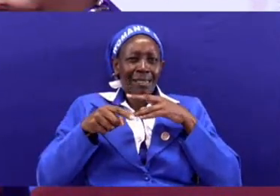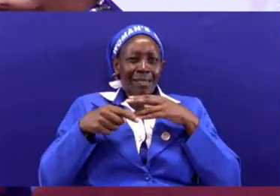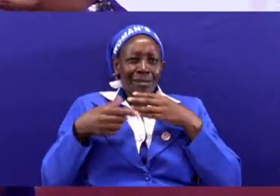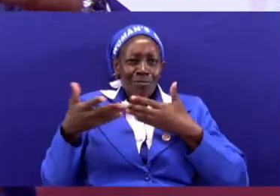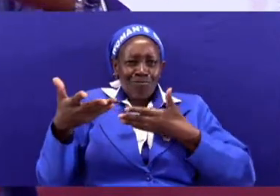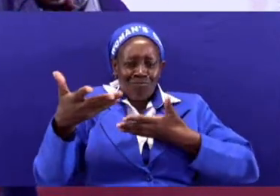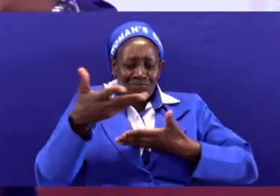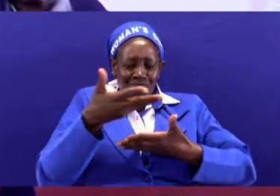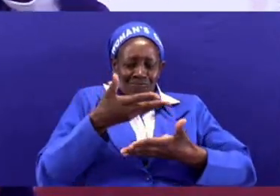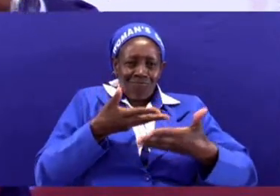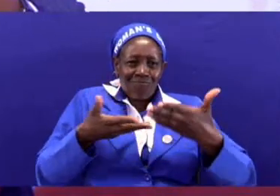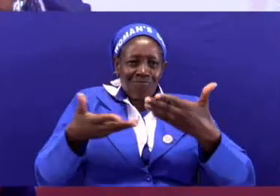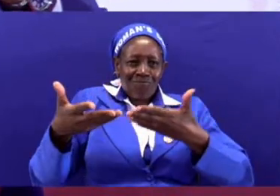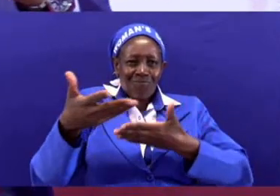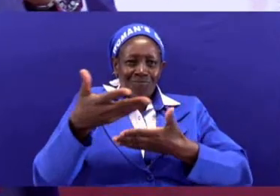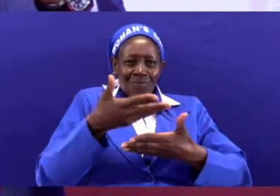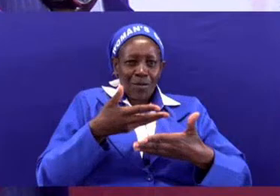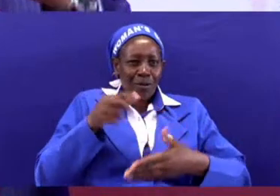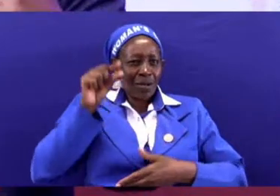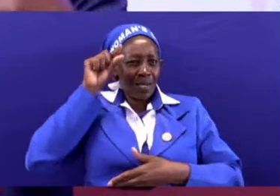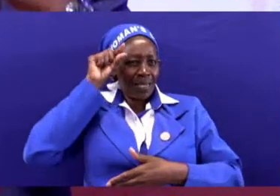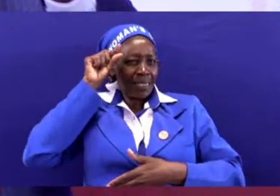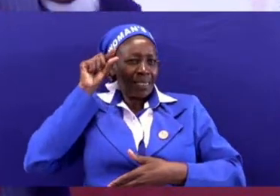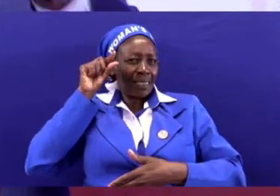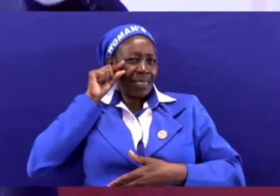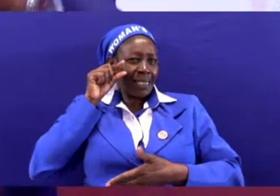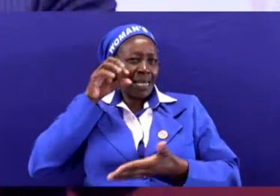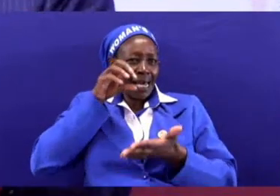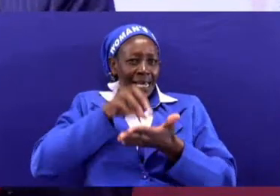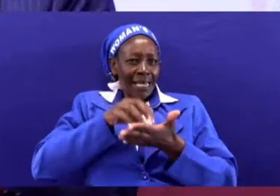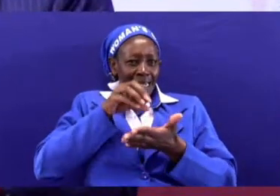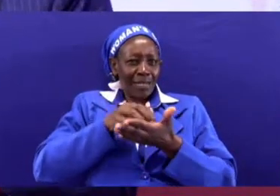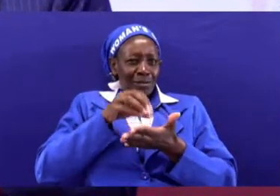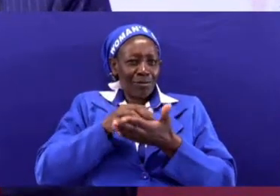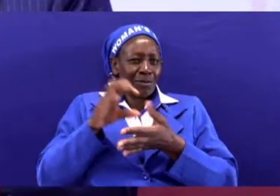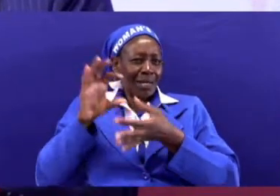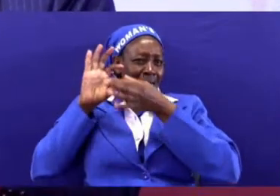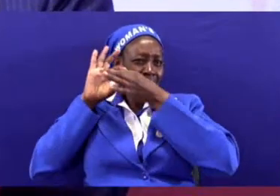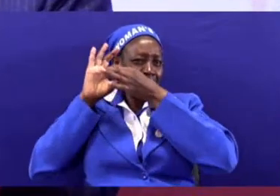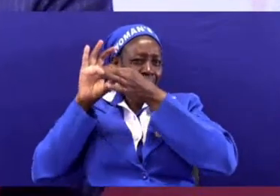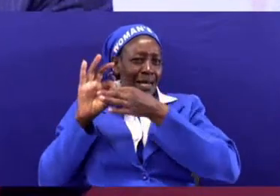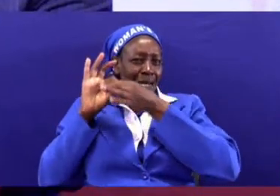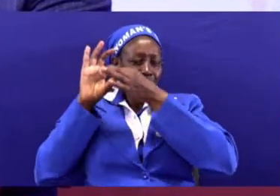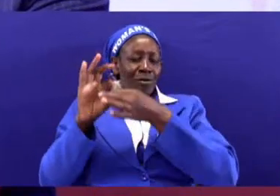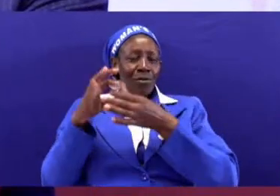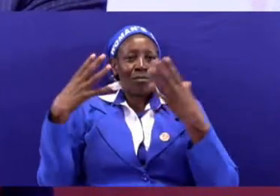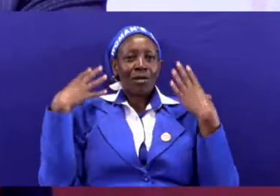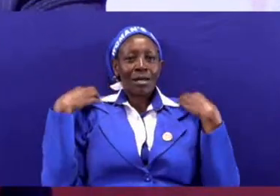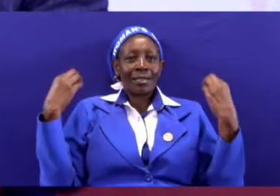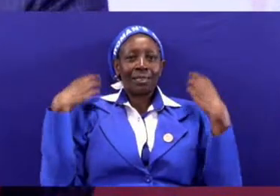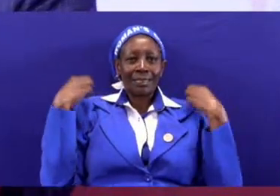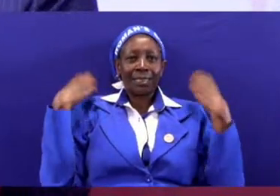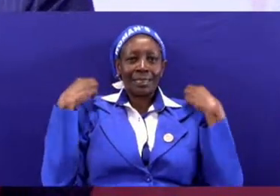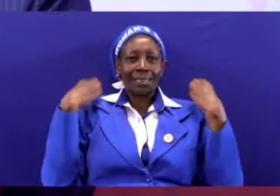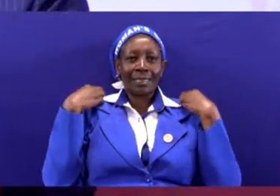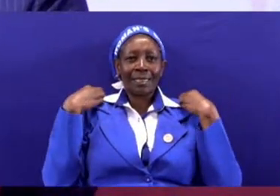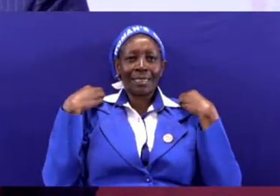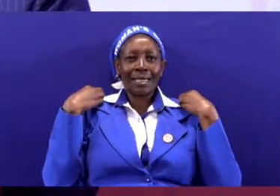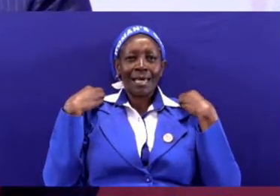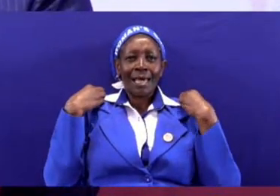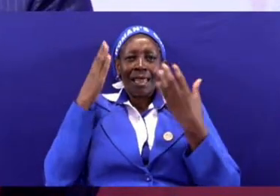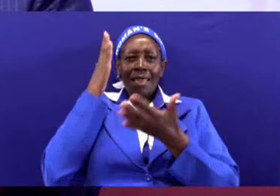retrogressive gender issues and gender cultural practices. And the reality